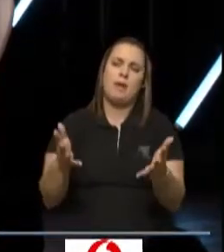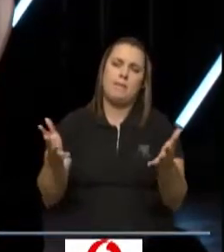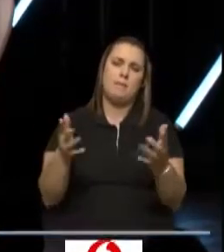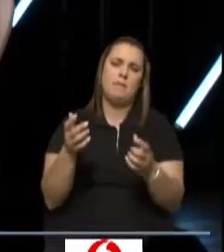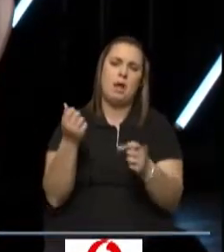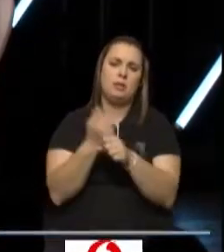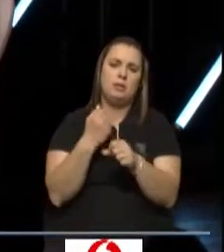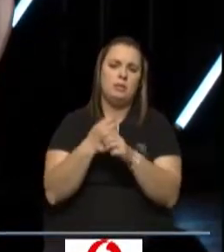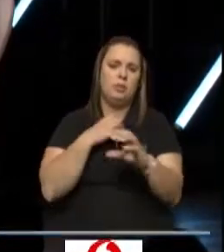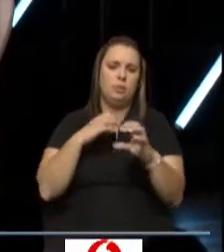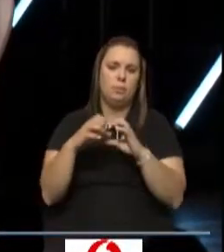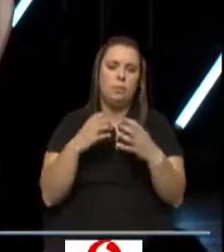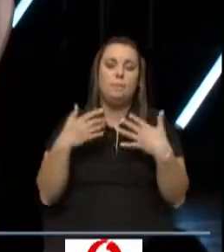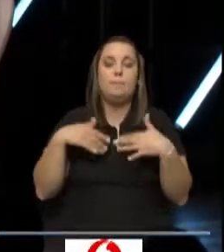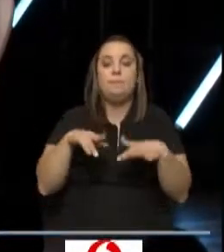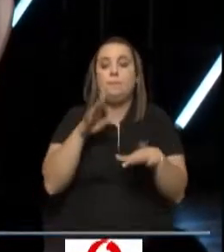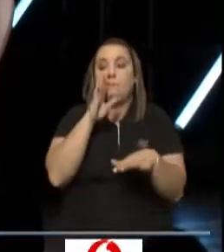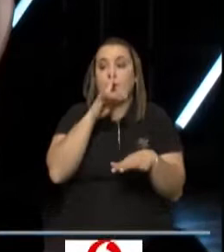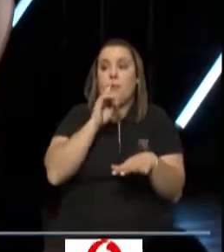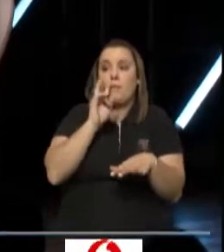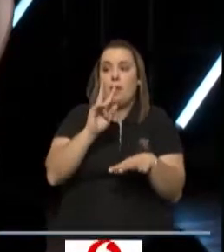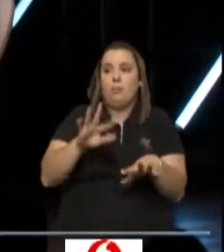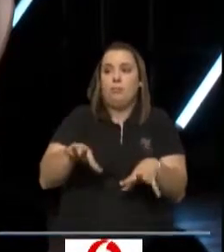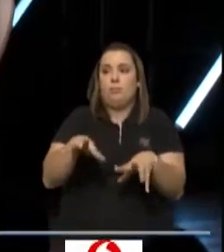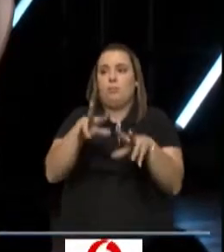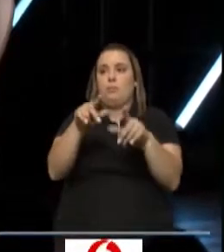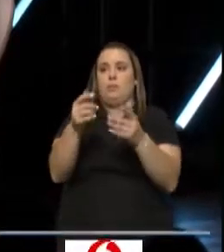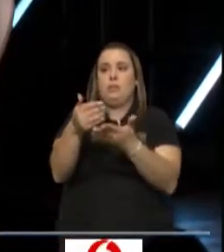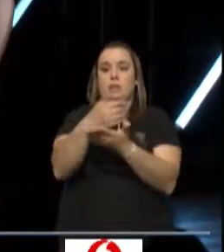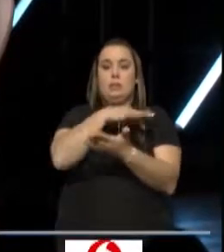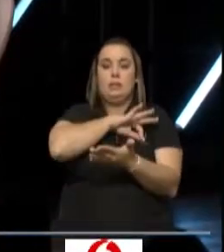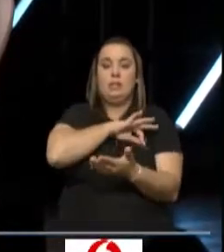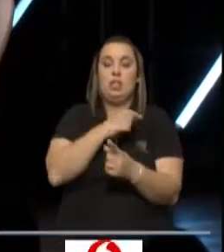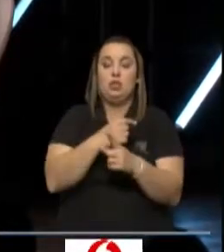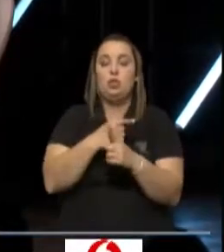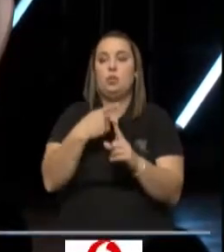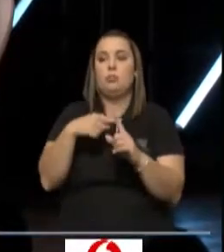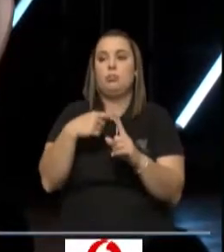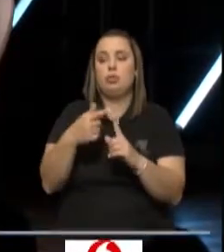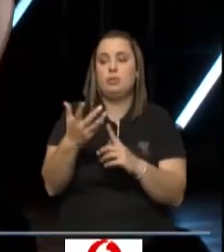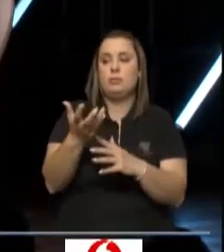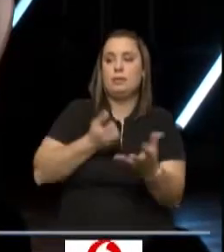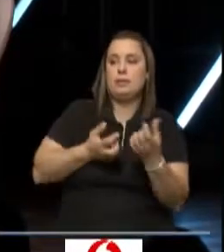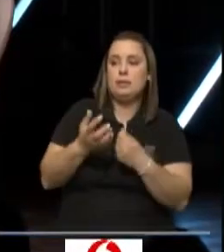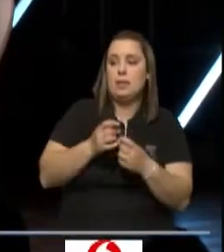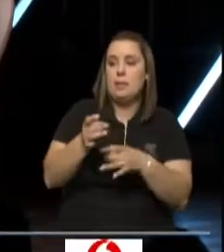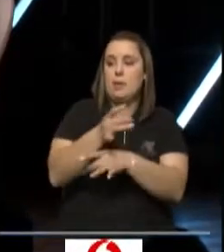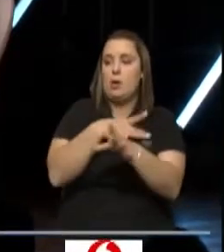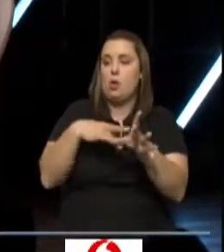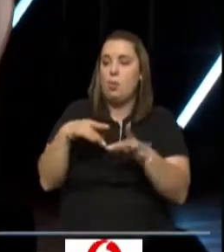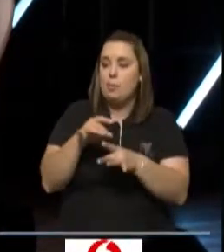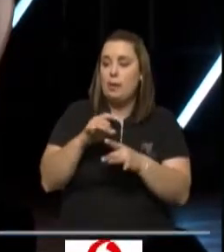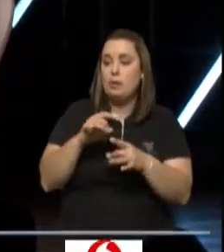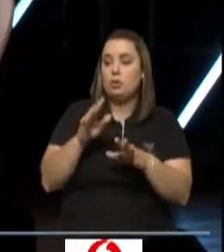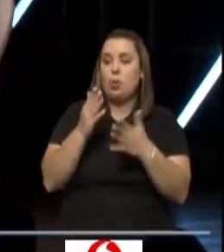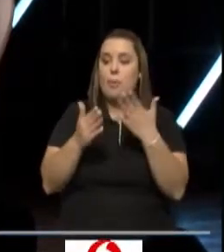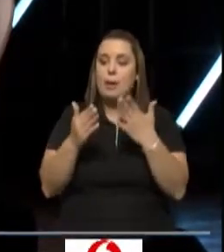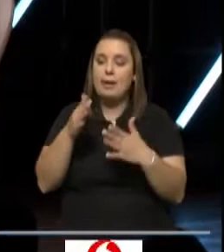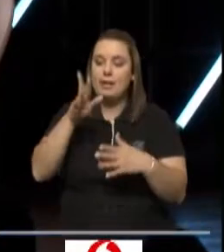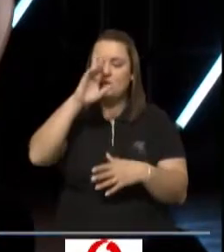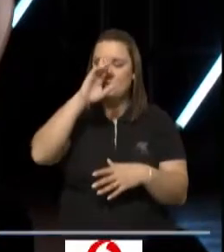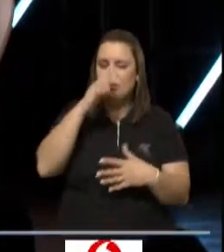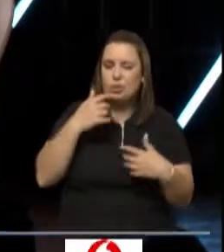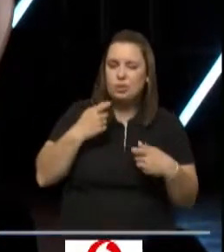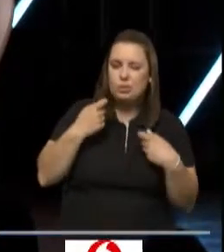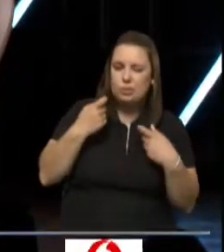course, they are dynamizers of the communication sectors, but if we look at the evolution of the revenues of